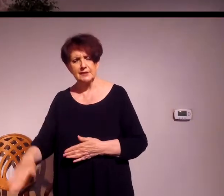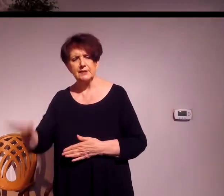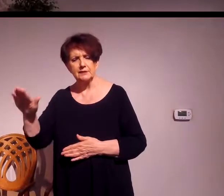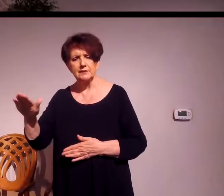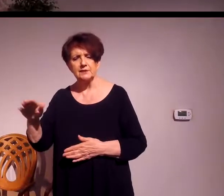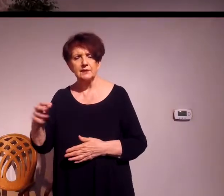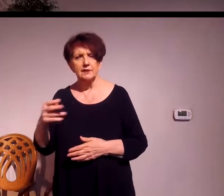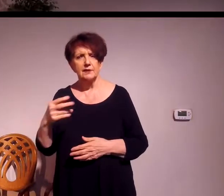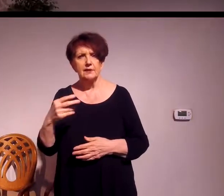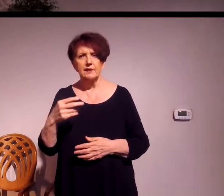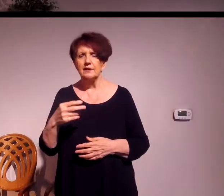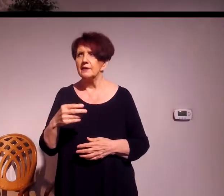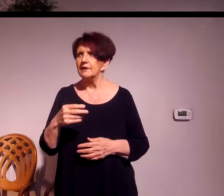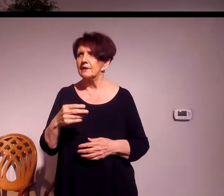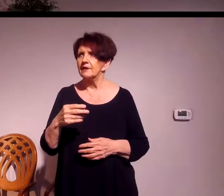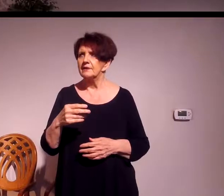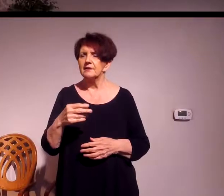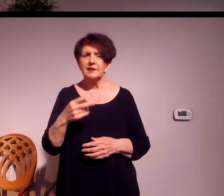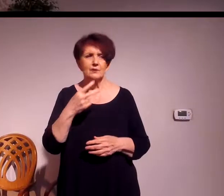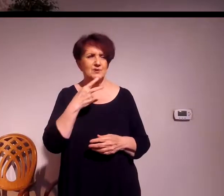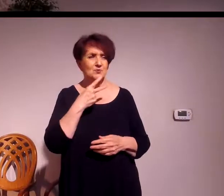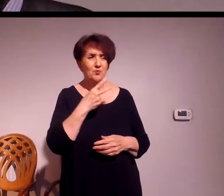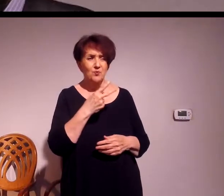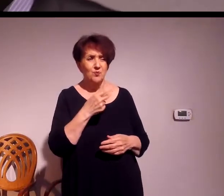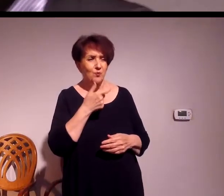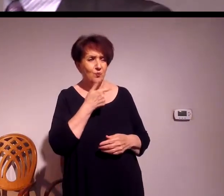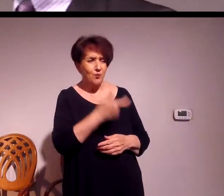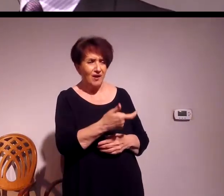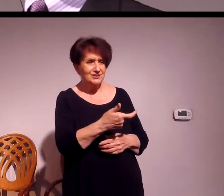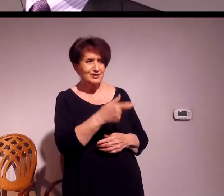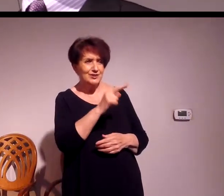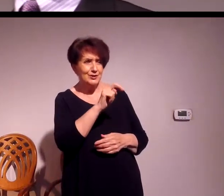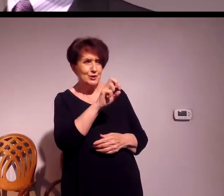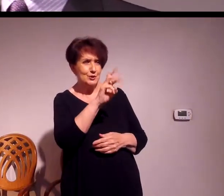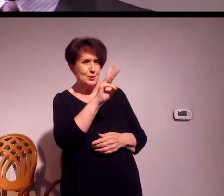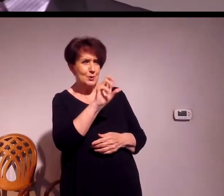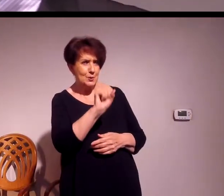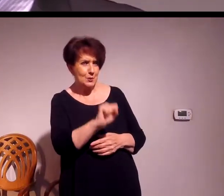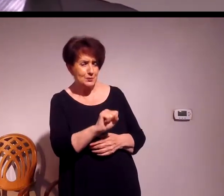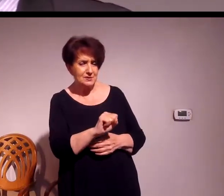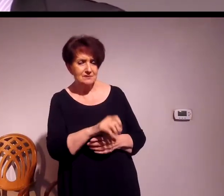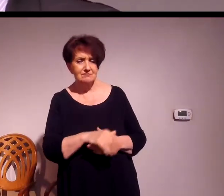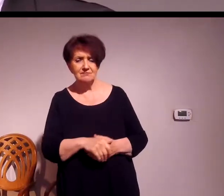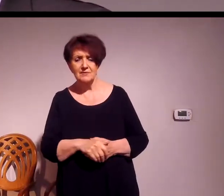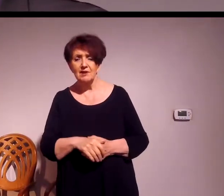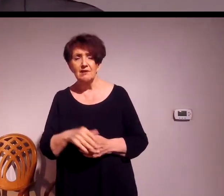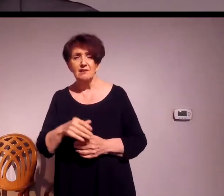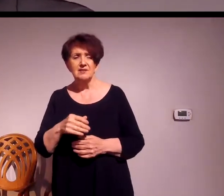watching the news, and he hated seeing the news because it was all so negative and stuff. And his mom told him to look for the helpers.